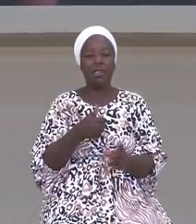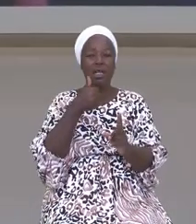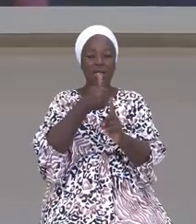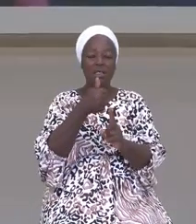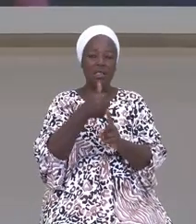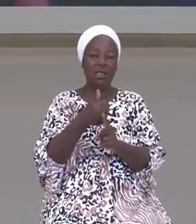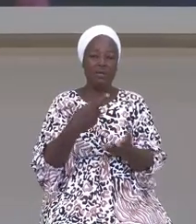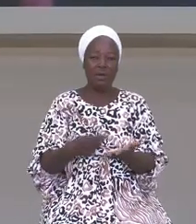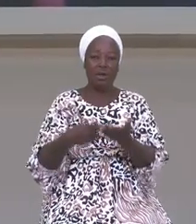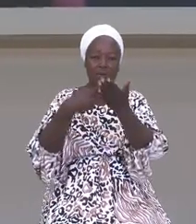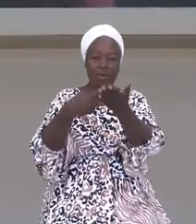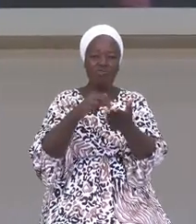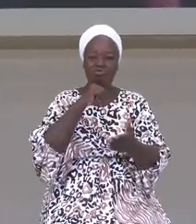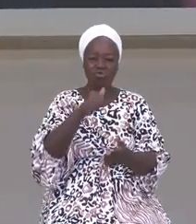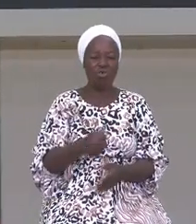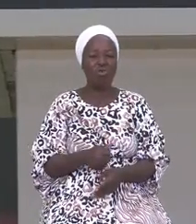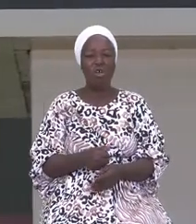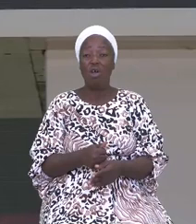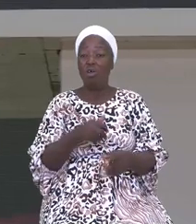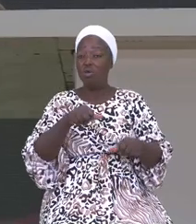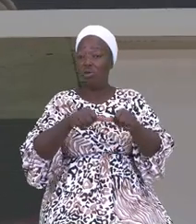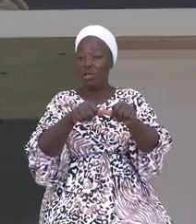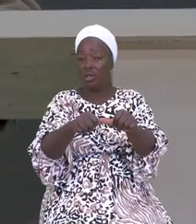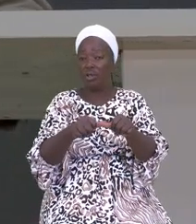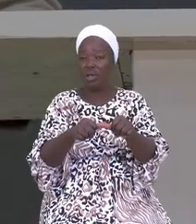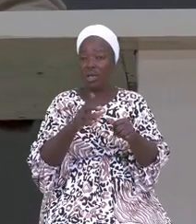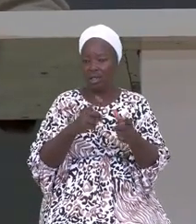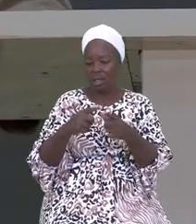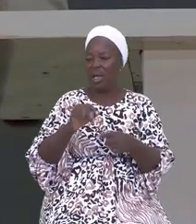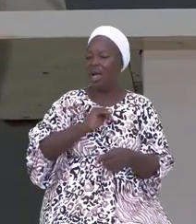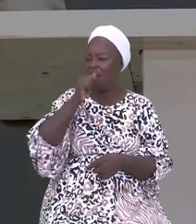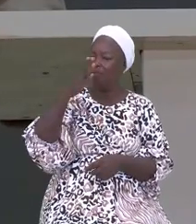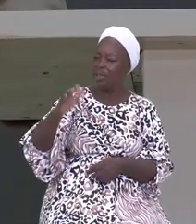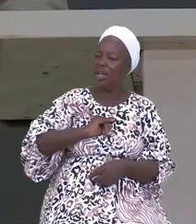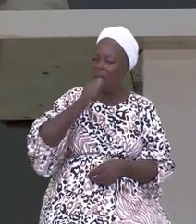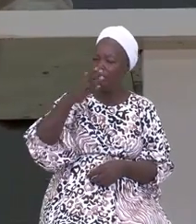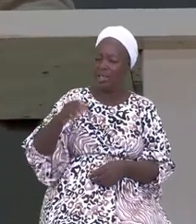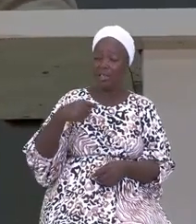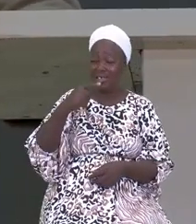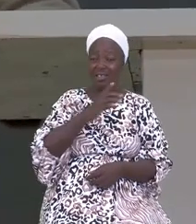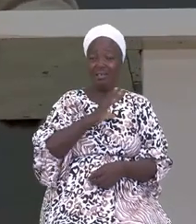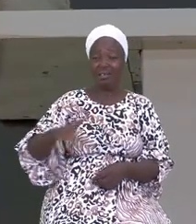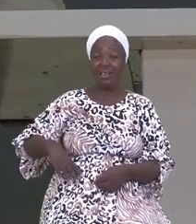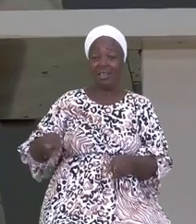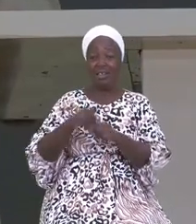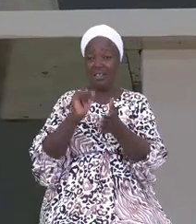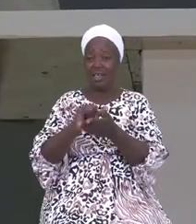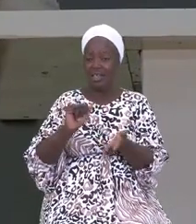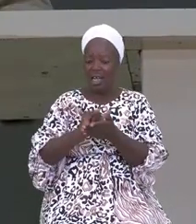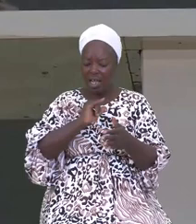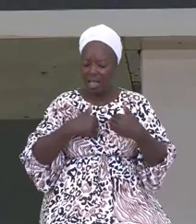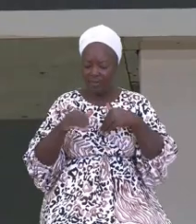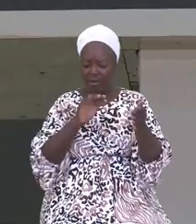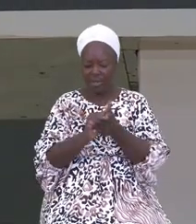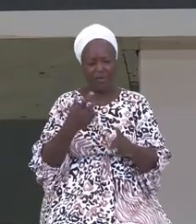self-recommendation. Inconsistent. He was telling Christ, "I'm there, I'm there, I'm there. I have done that from